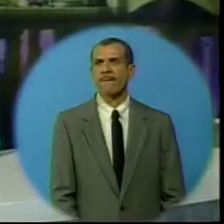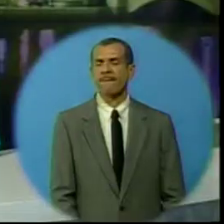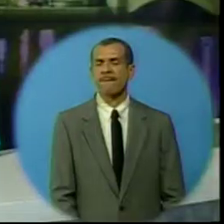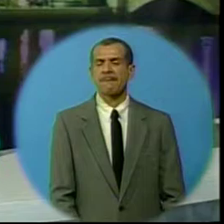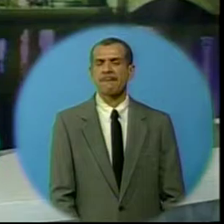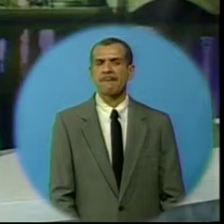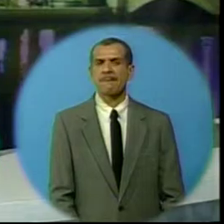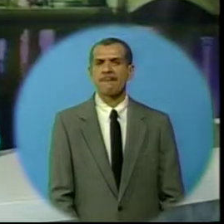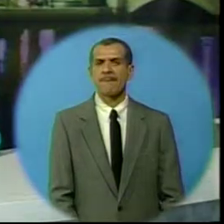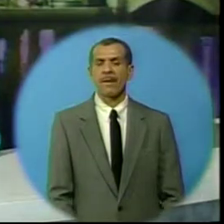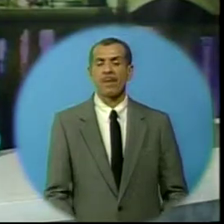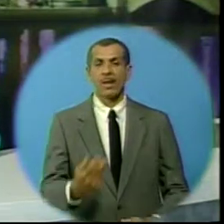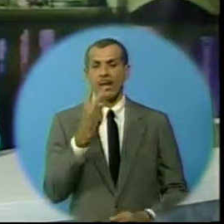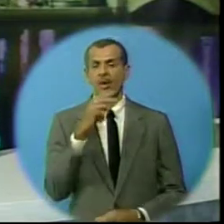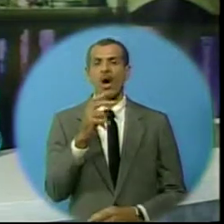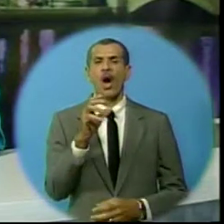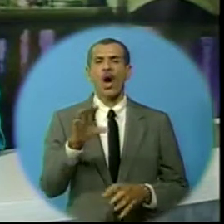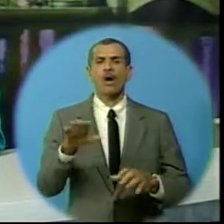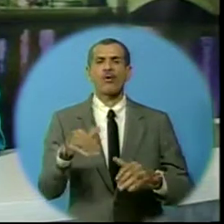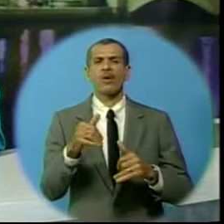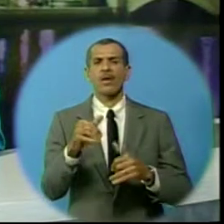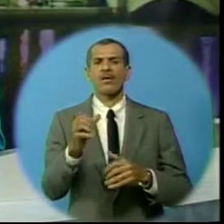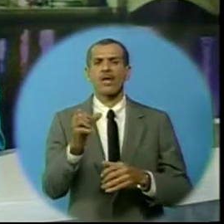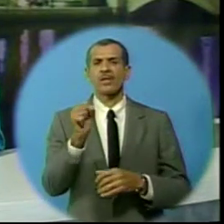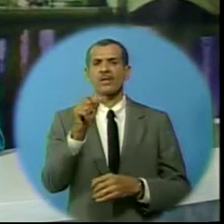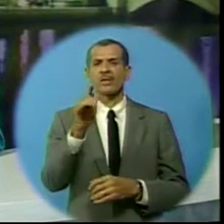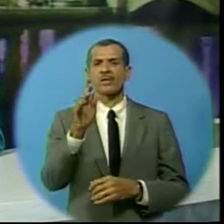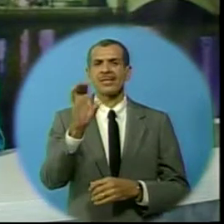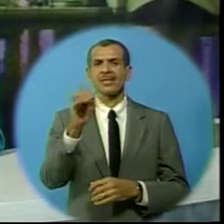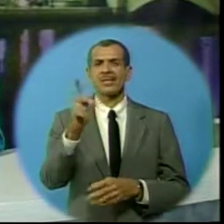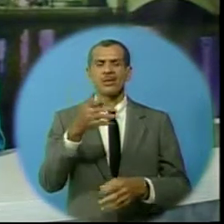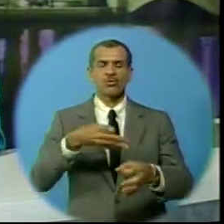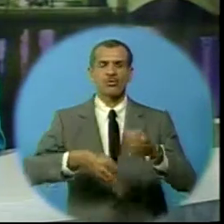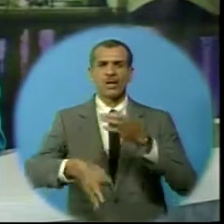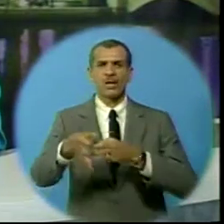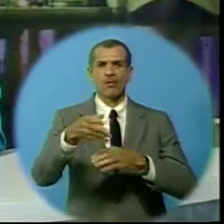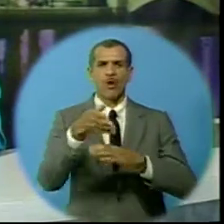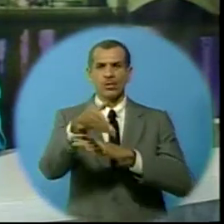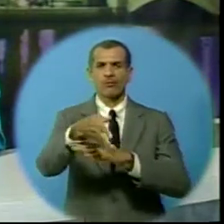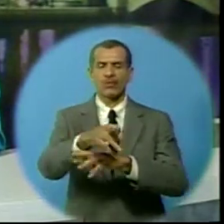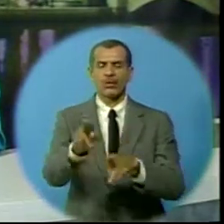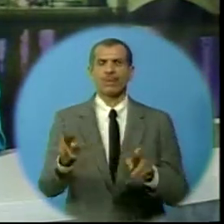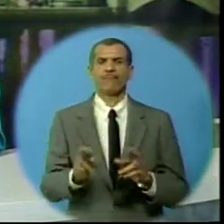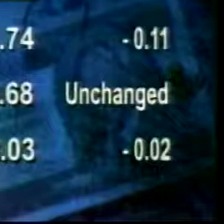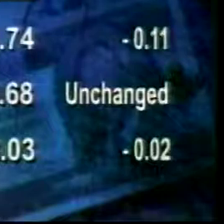Here's a look now at how stocks traded on selected exchanges across the region.